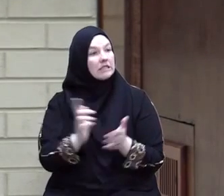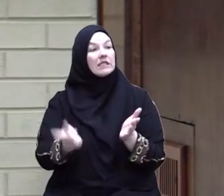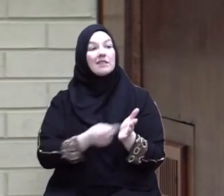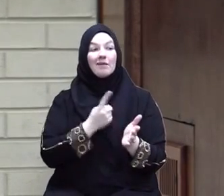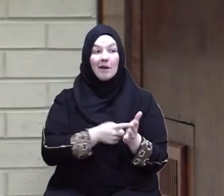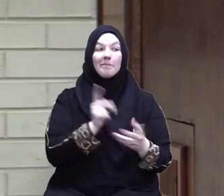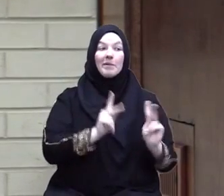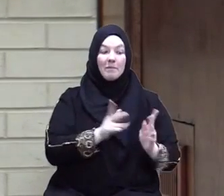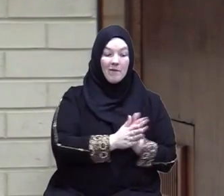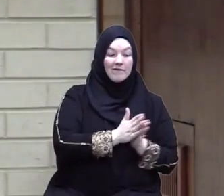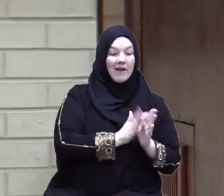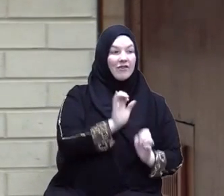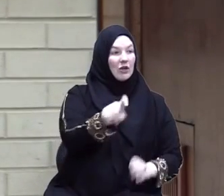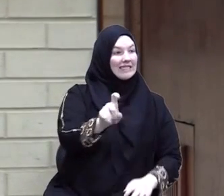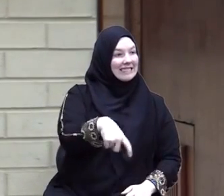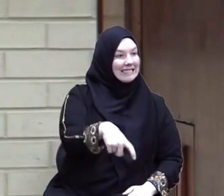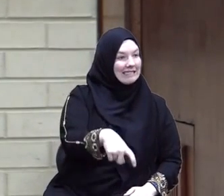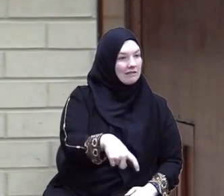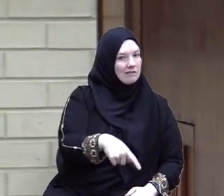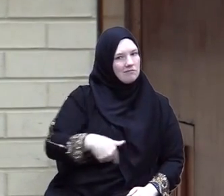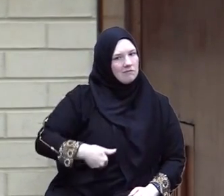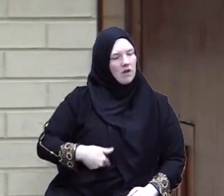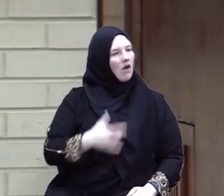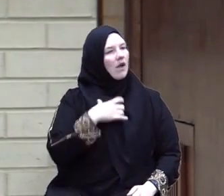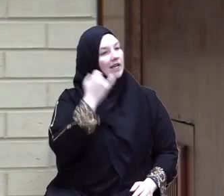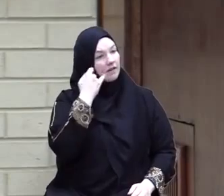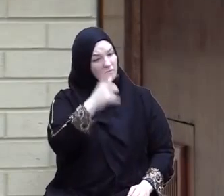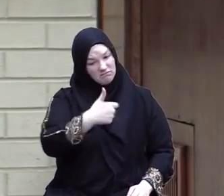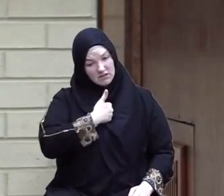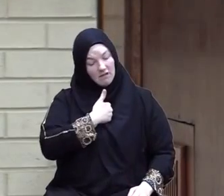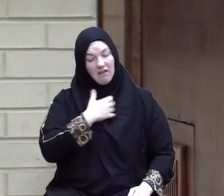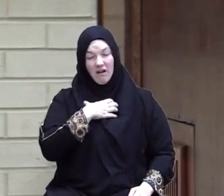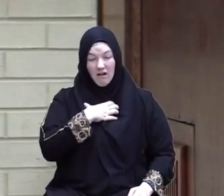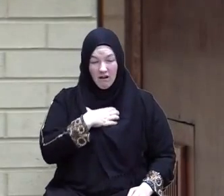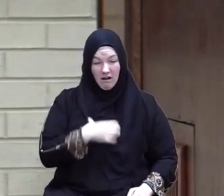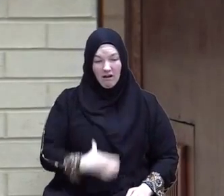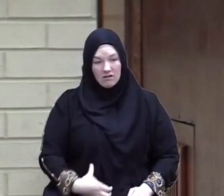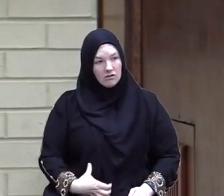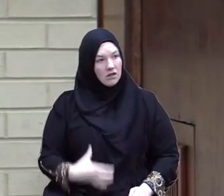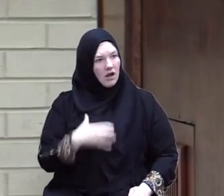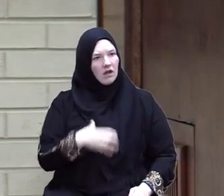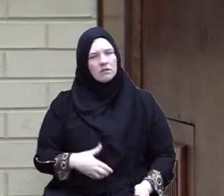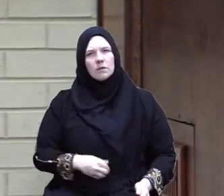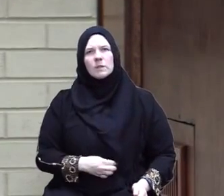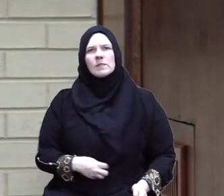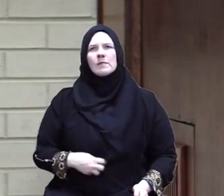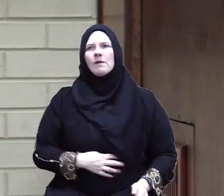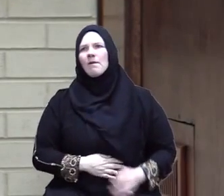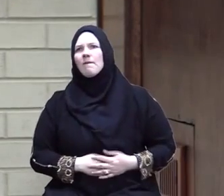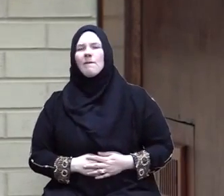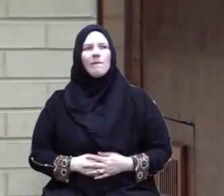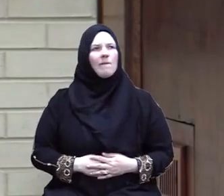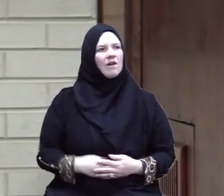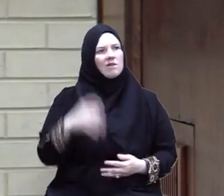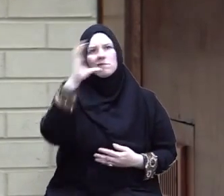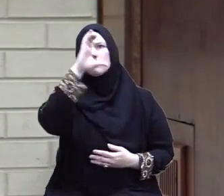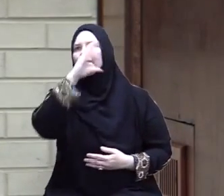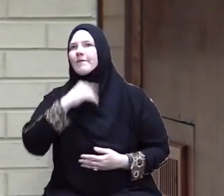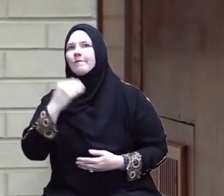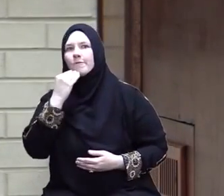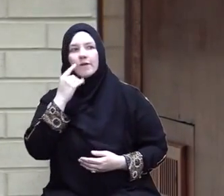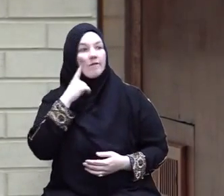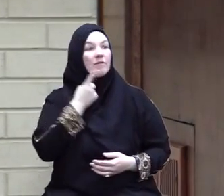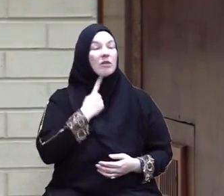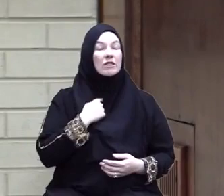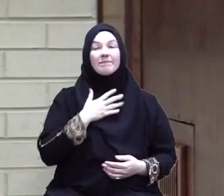needs. If you're hungry, hunger gives you a motive to seek food. If you're thirsty, you seek water.